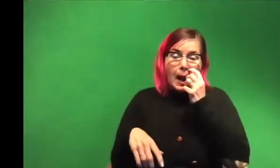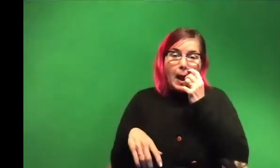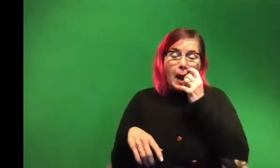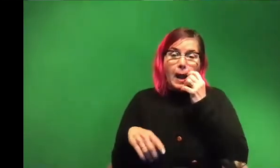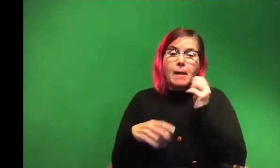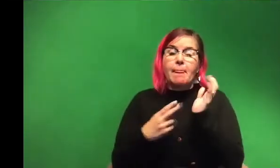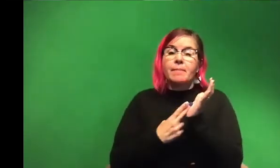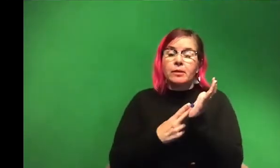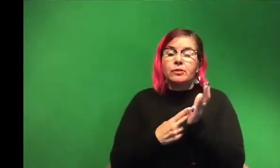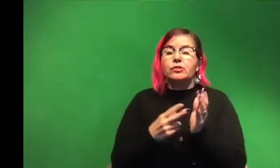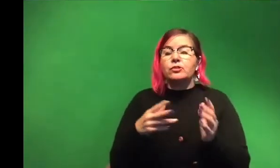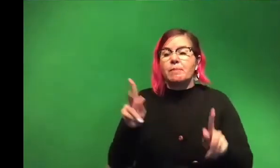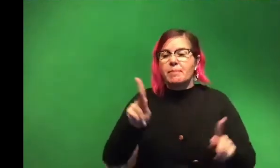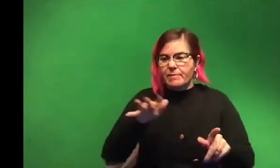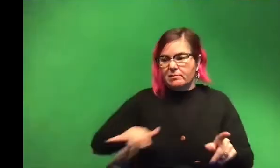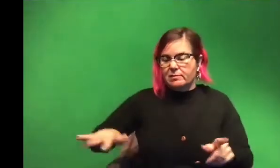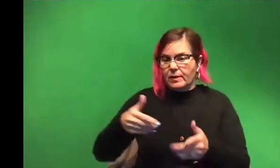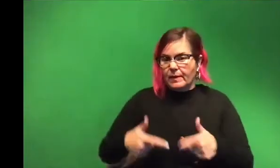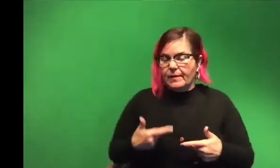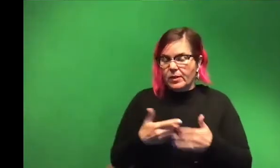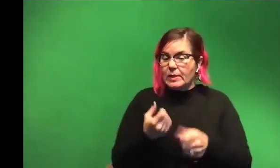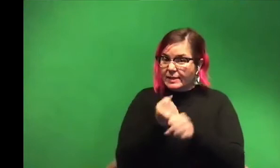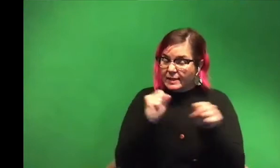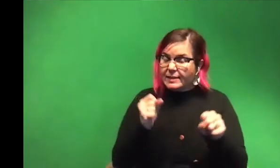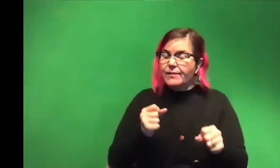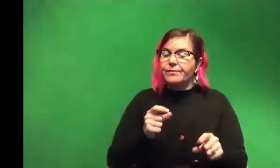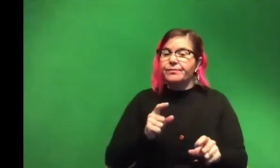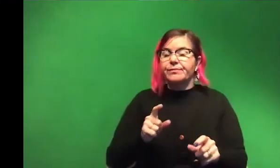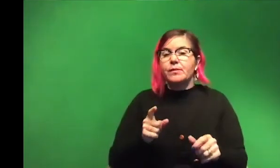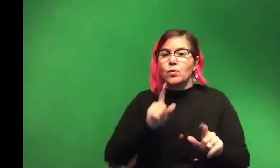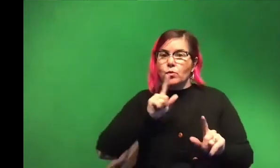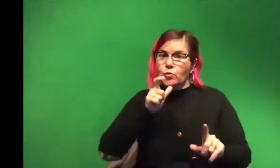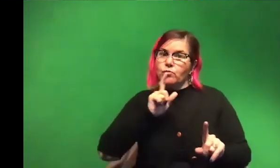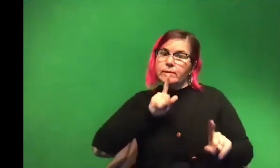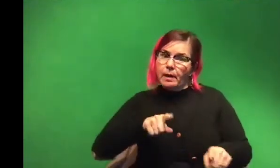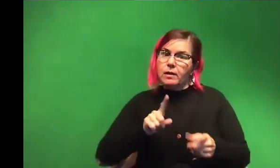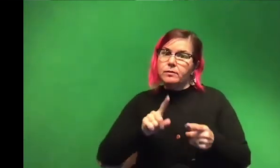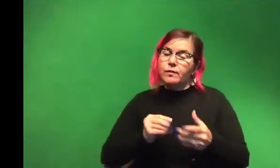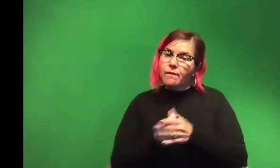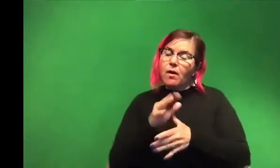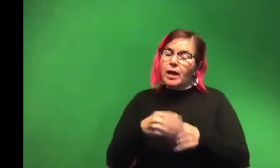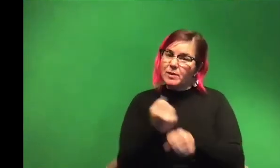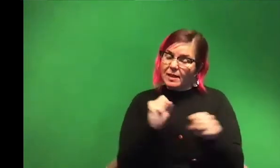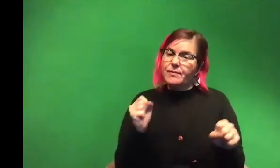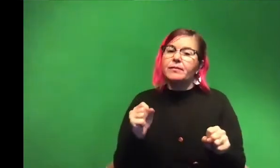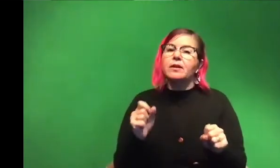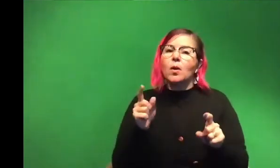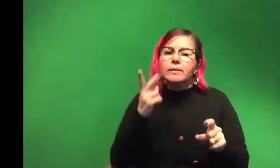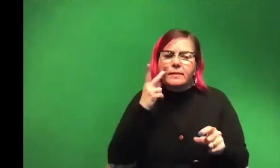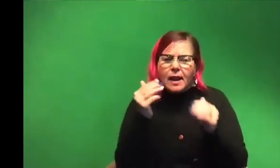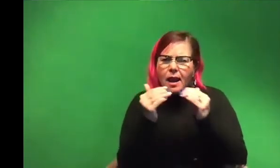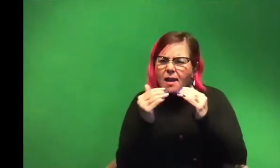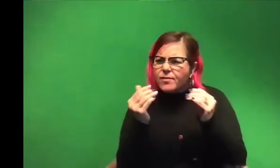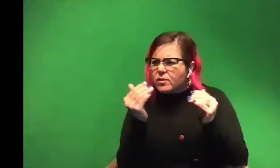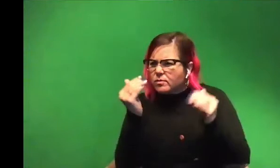that citizens in the area were safe and that first responders were safe, we could actually go and see what the current level was and then